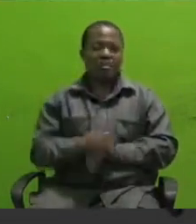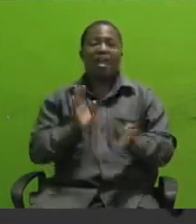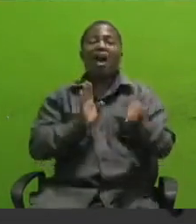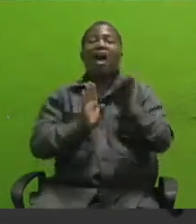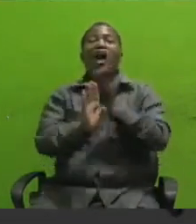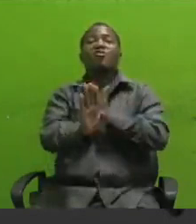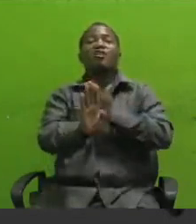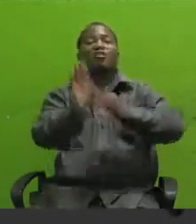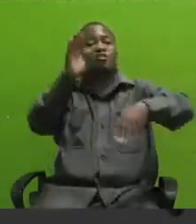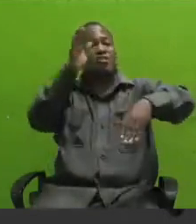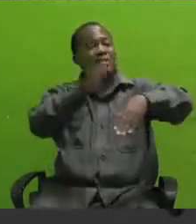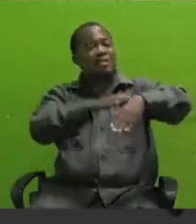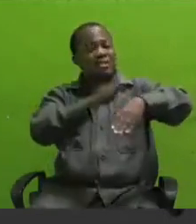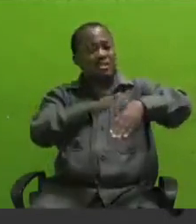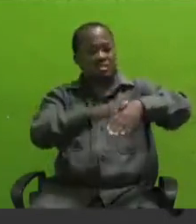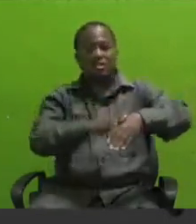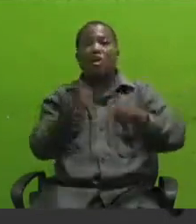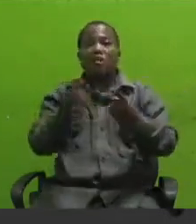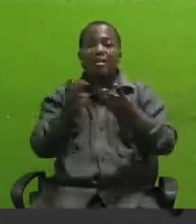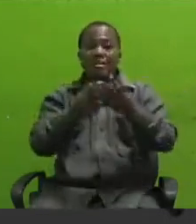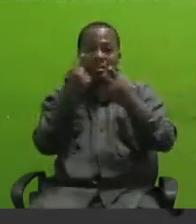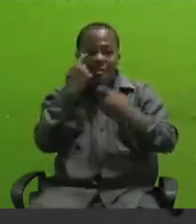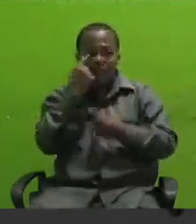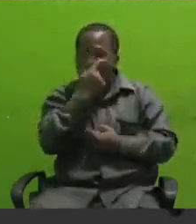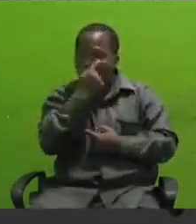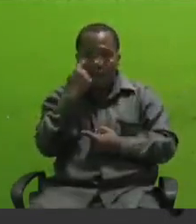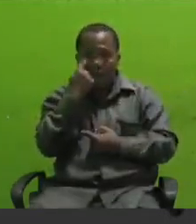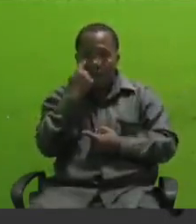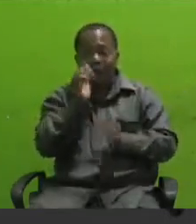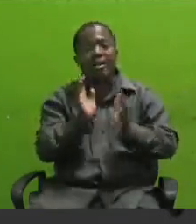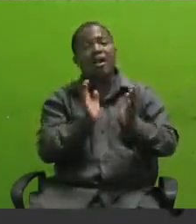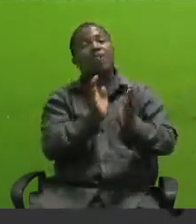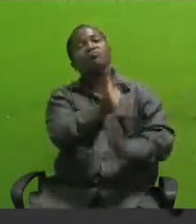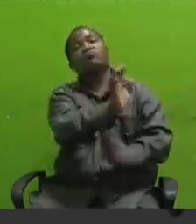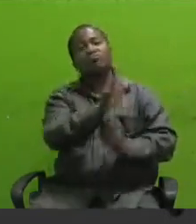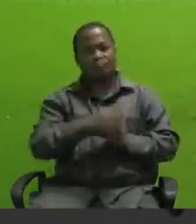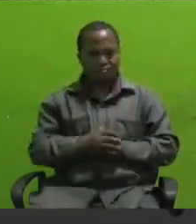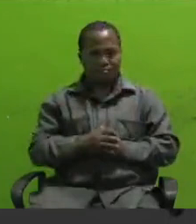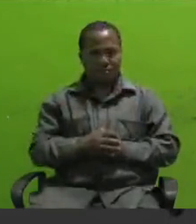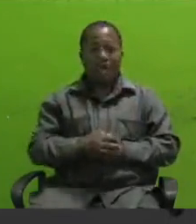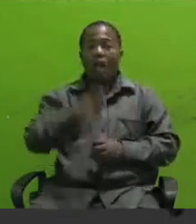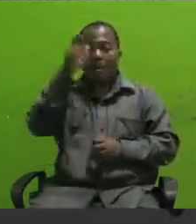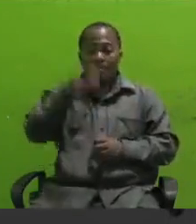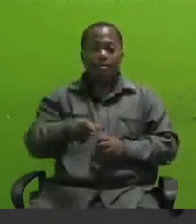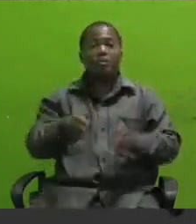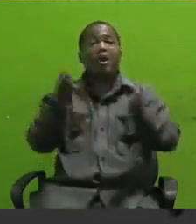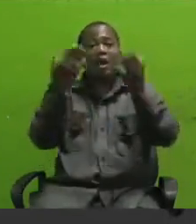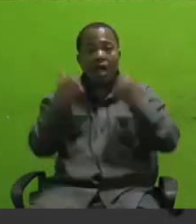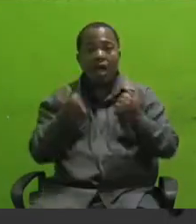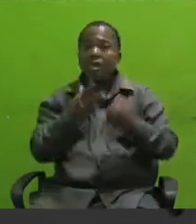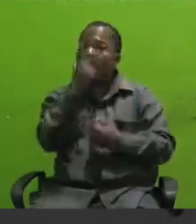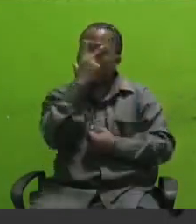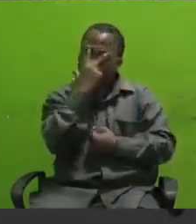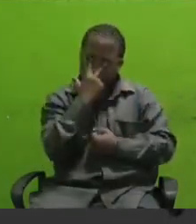Avoid contact with your skin and eyes. My dear, a person can become